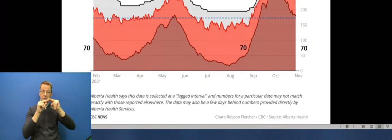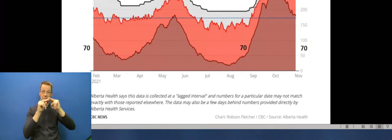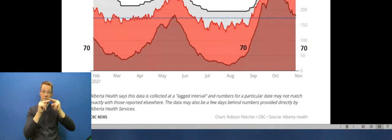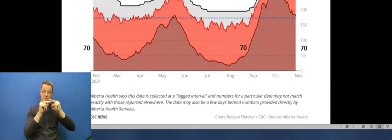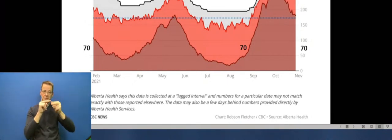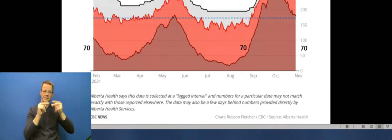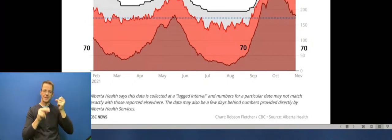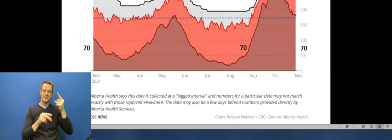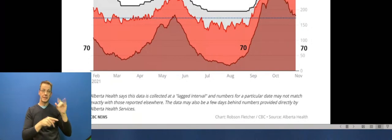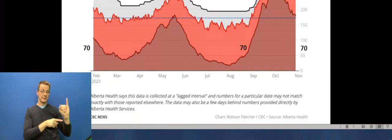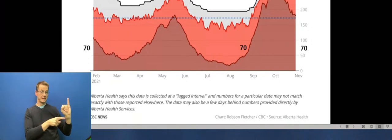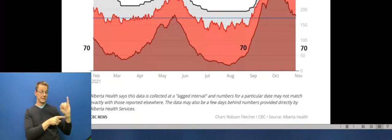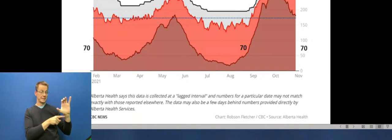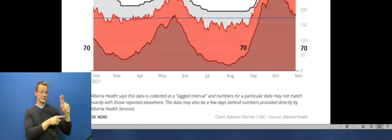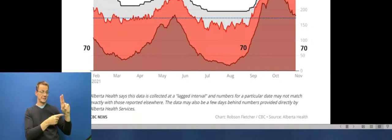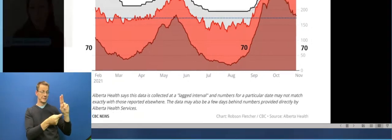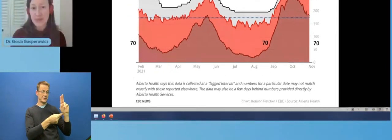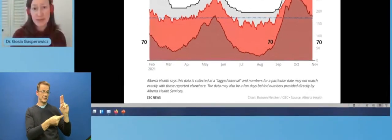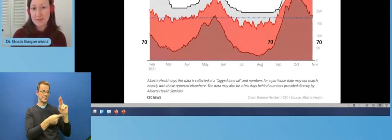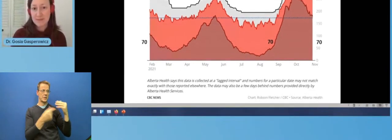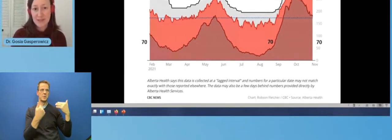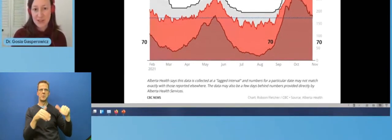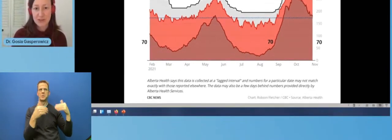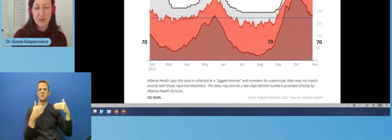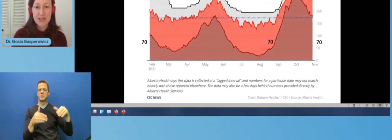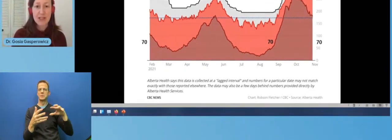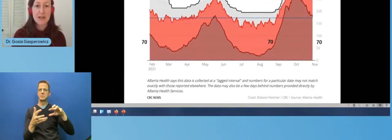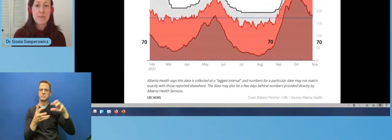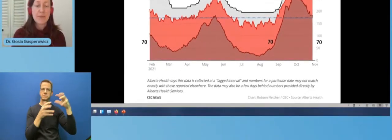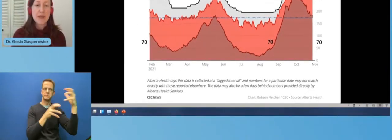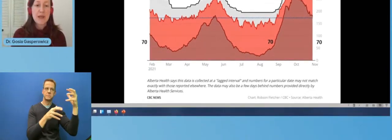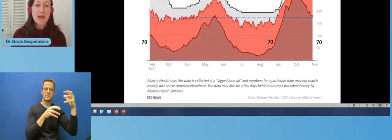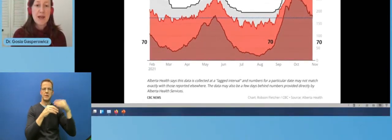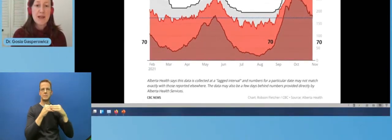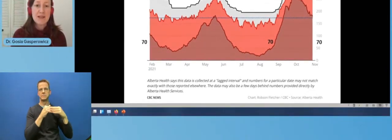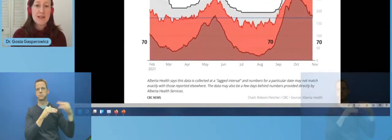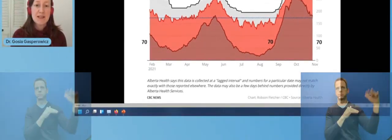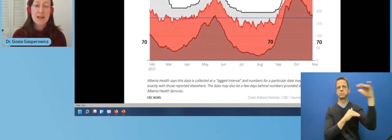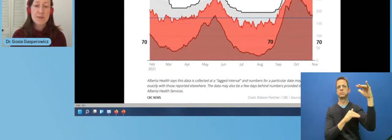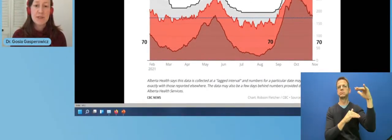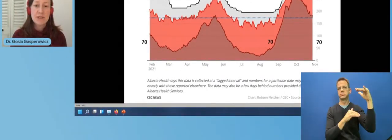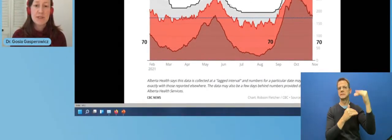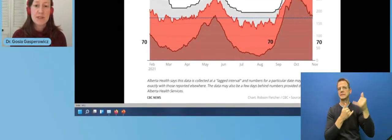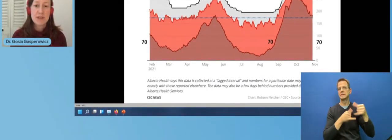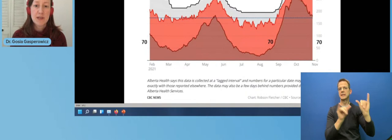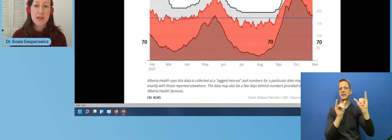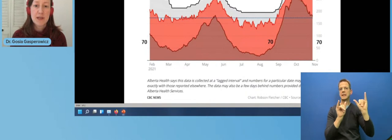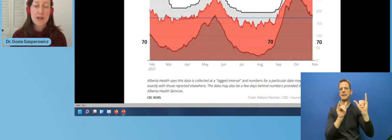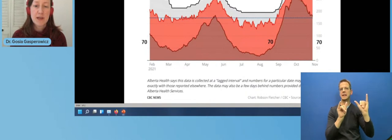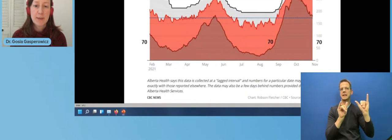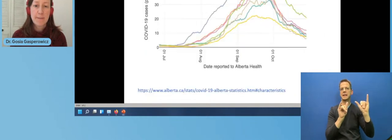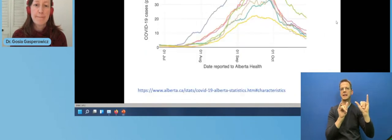we've bent the curve, but it's not great yet. Next slide, please.